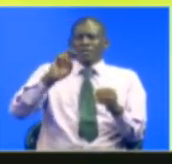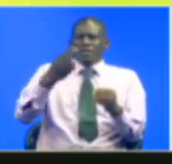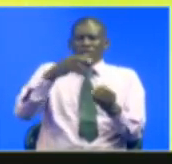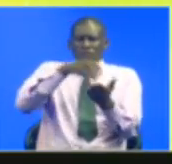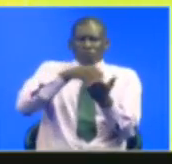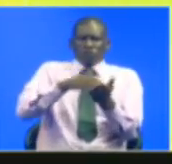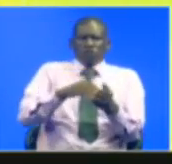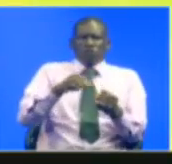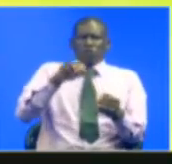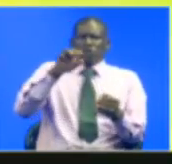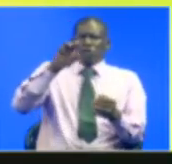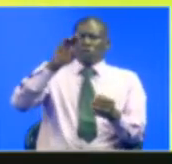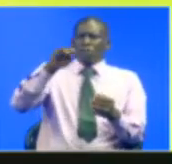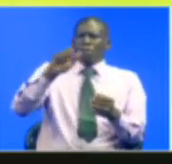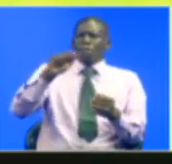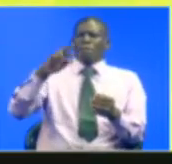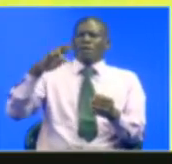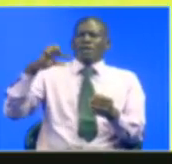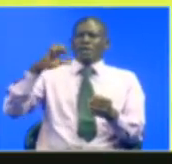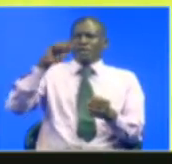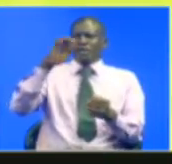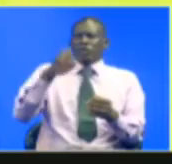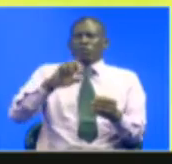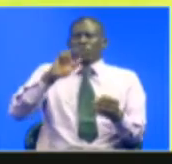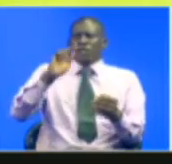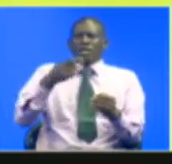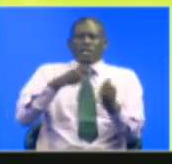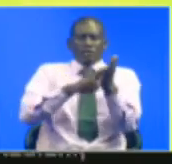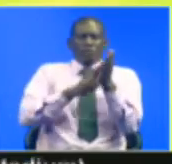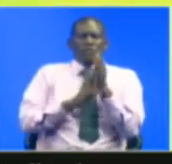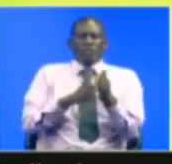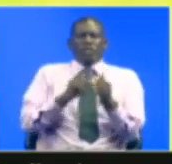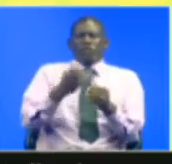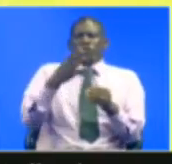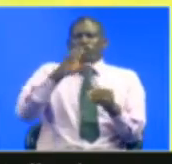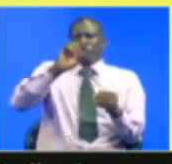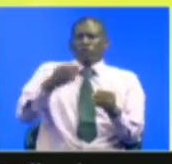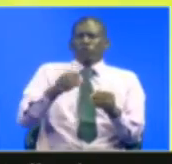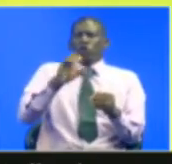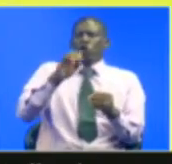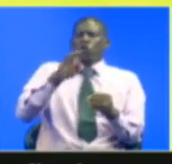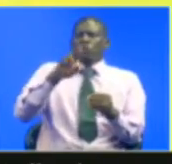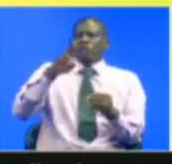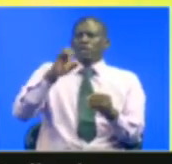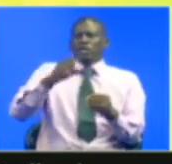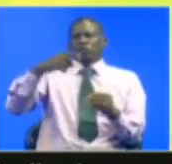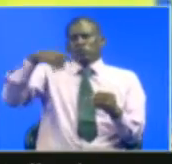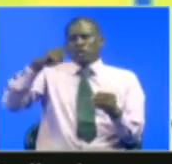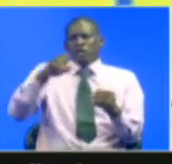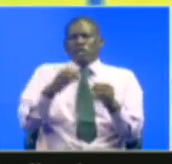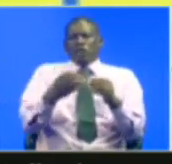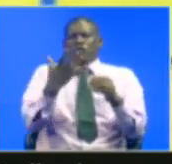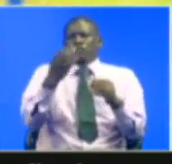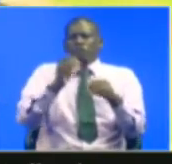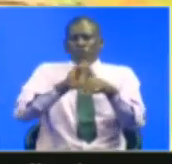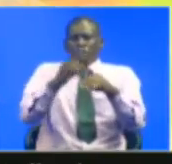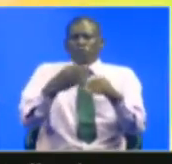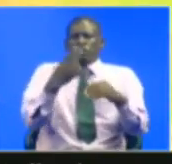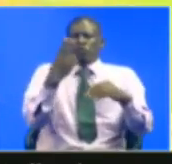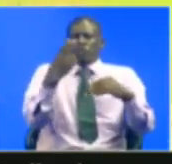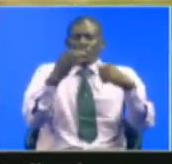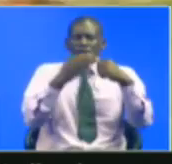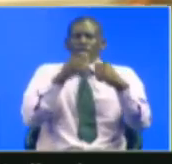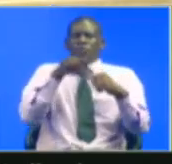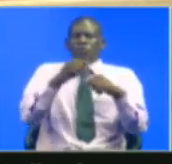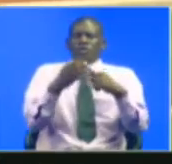Chelimo will be the Kenyan representatives in the 5,000 meters race. Obiri emerged victorious in a time of 15 minutes 28.9